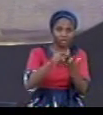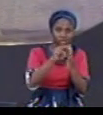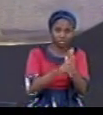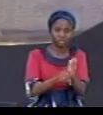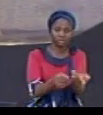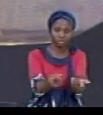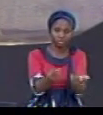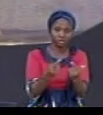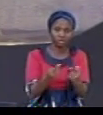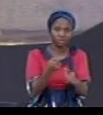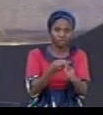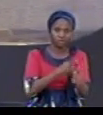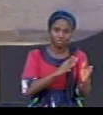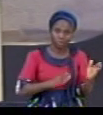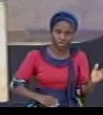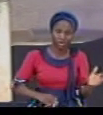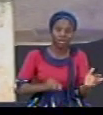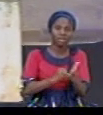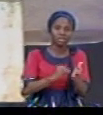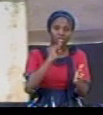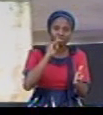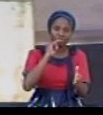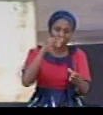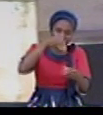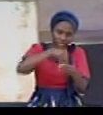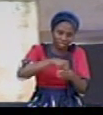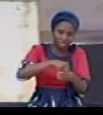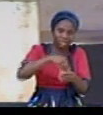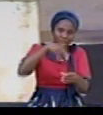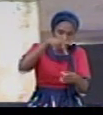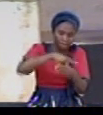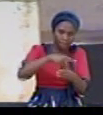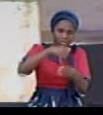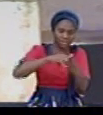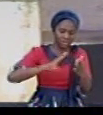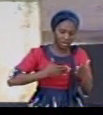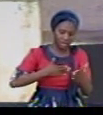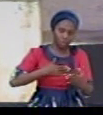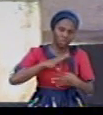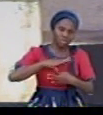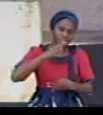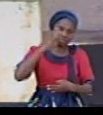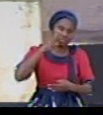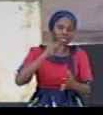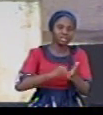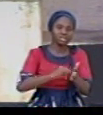Christ. It's implanted in our spirit. It is